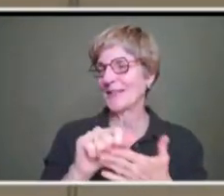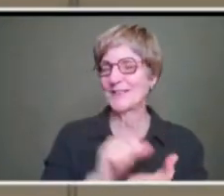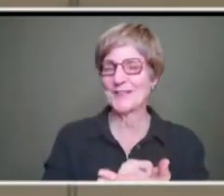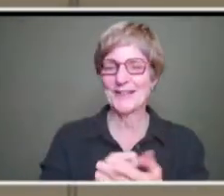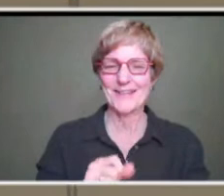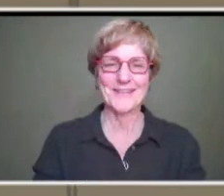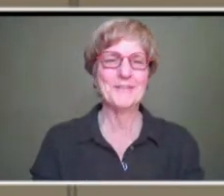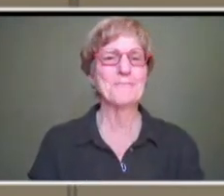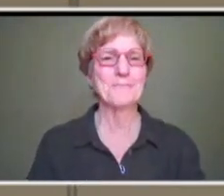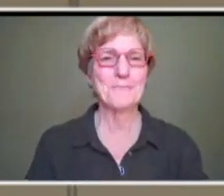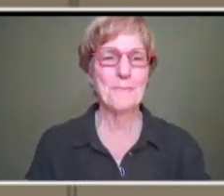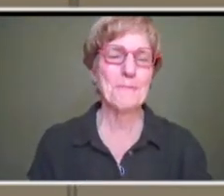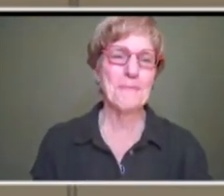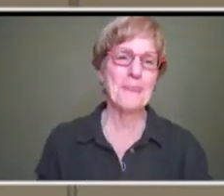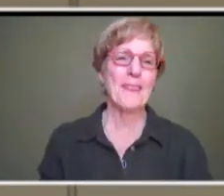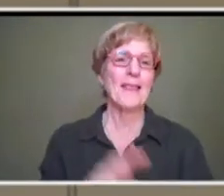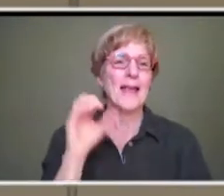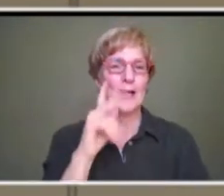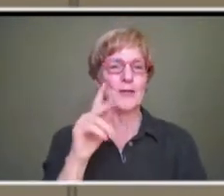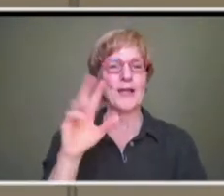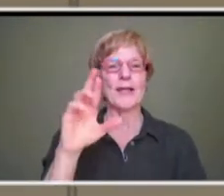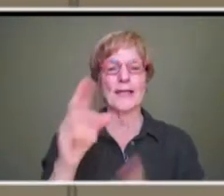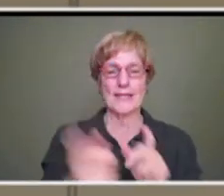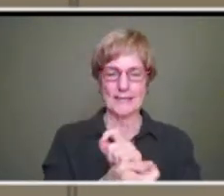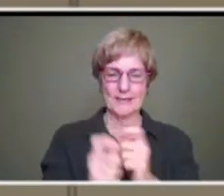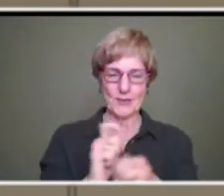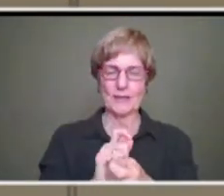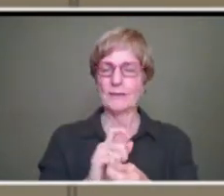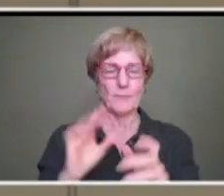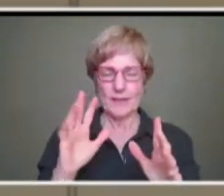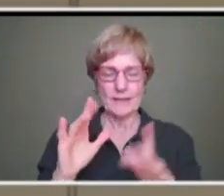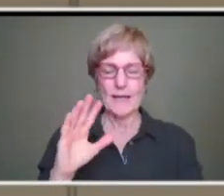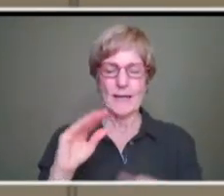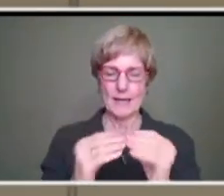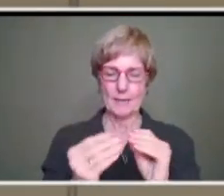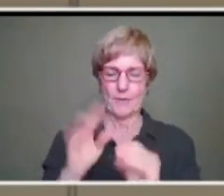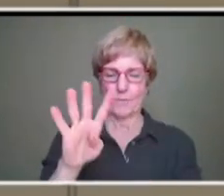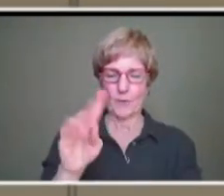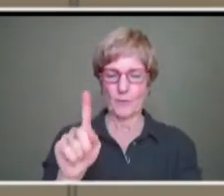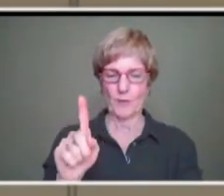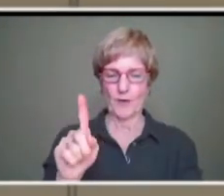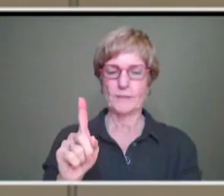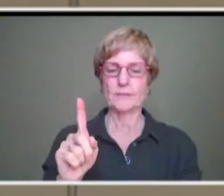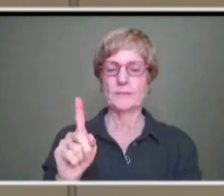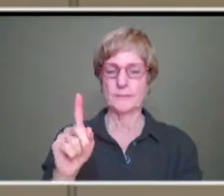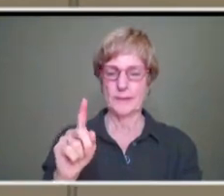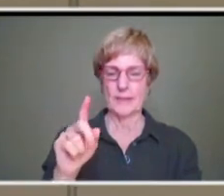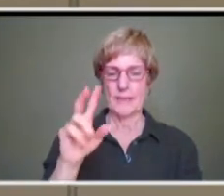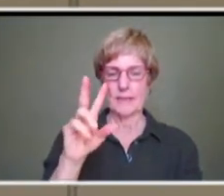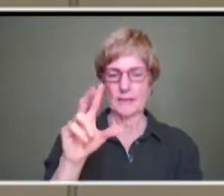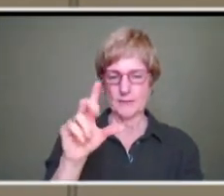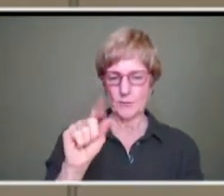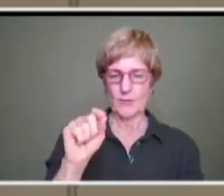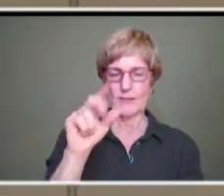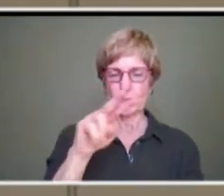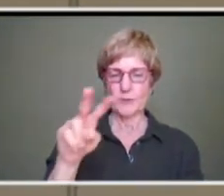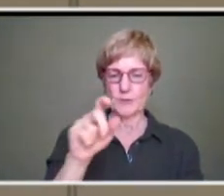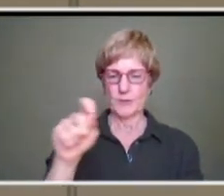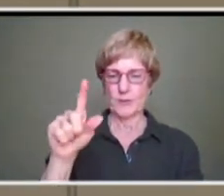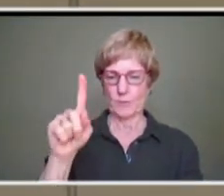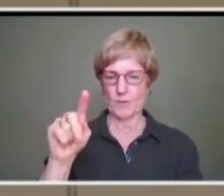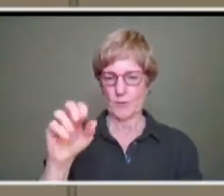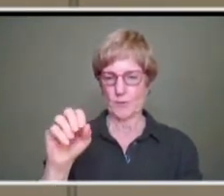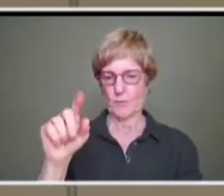so um rezoning petition the agenda item number 41 rezone and petition 2022-101 by the